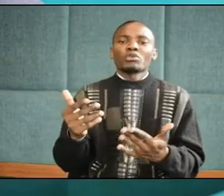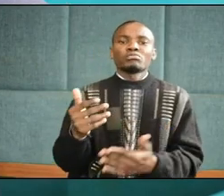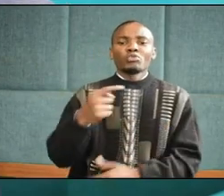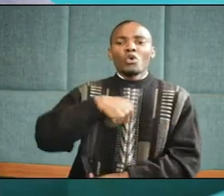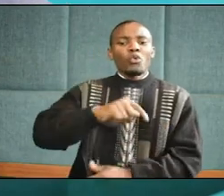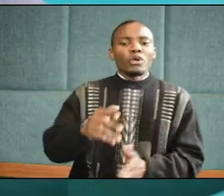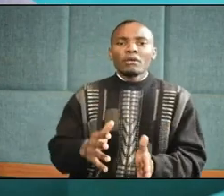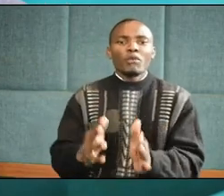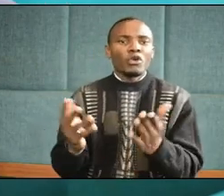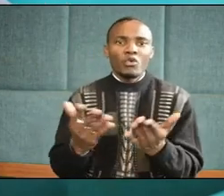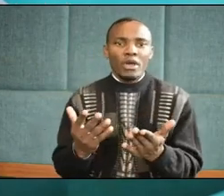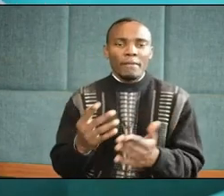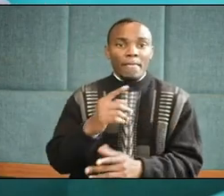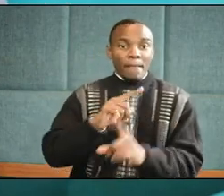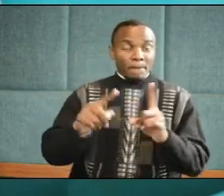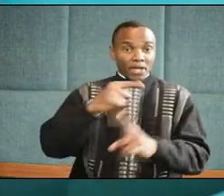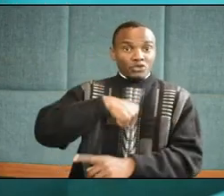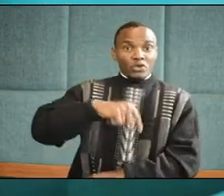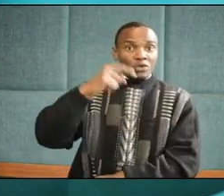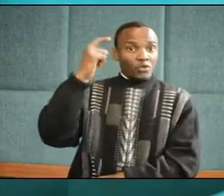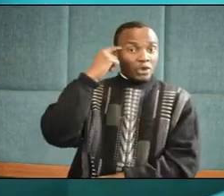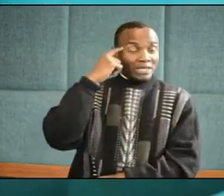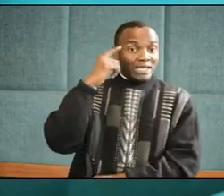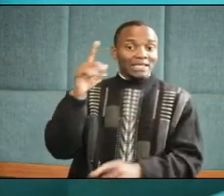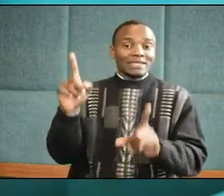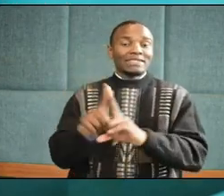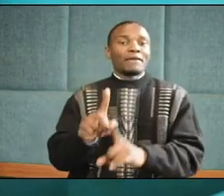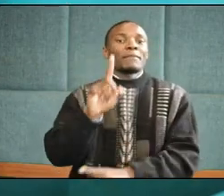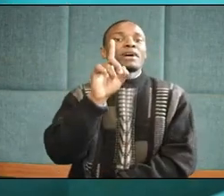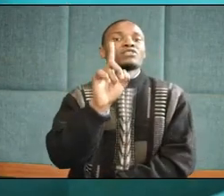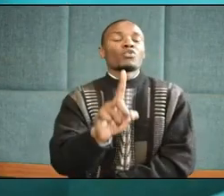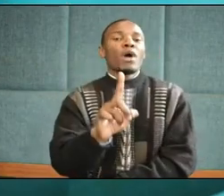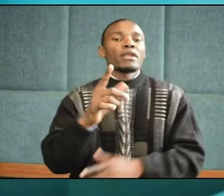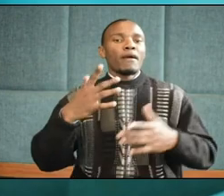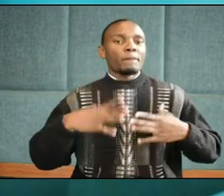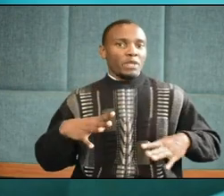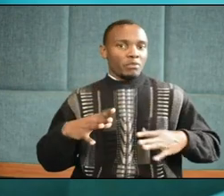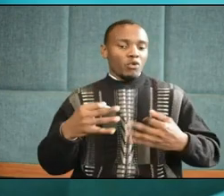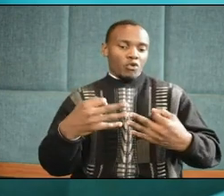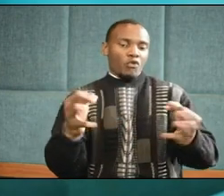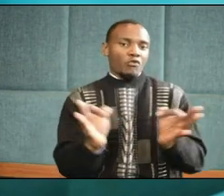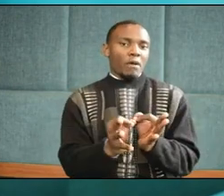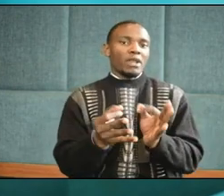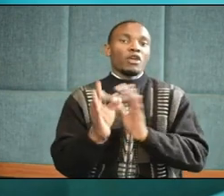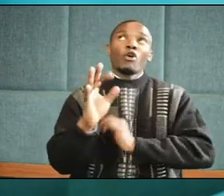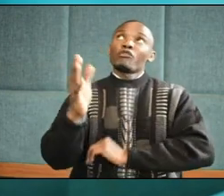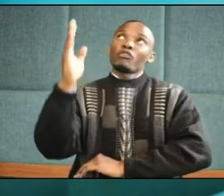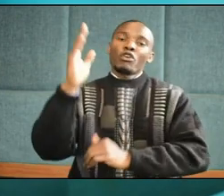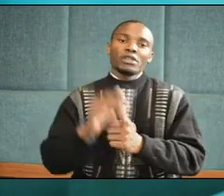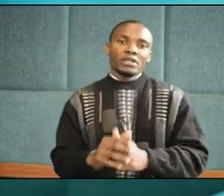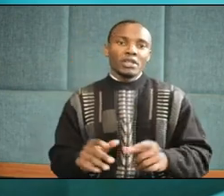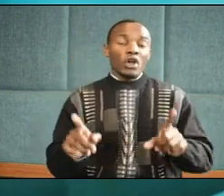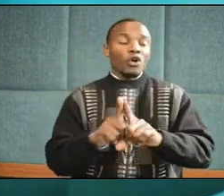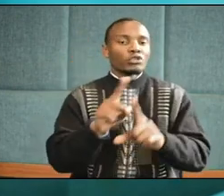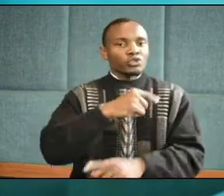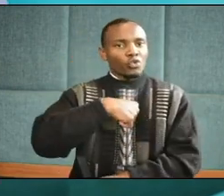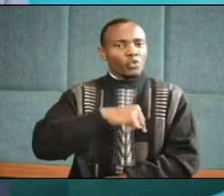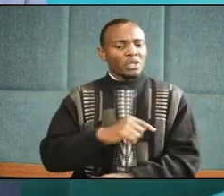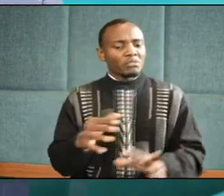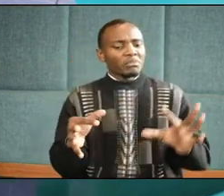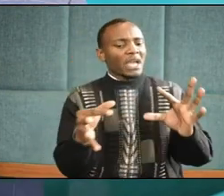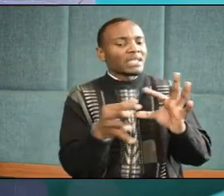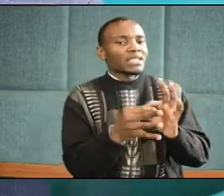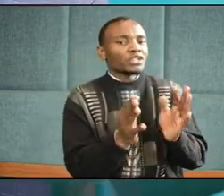were born. We will think as one, the family of God. We will not be attached